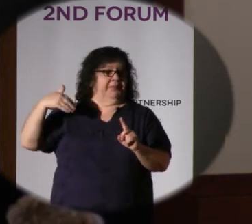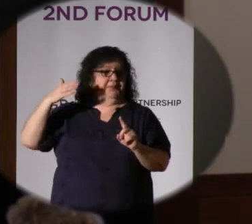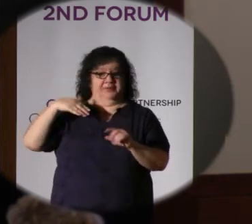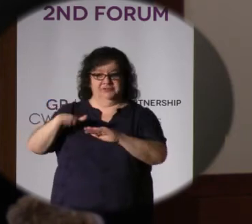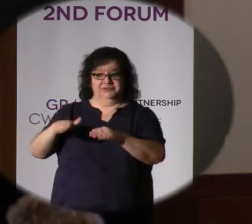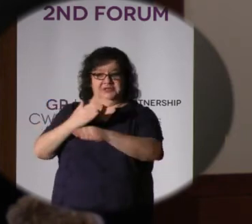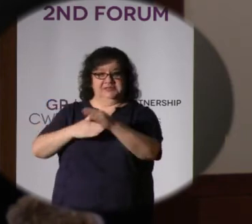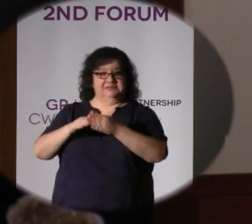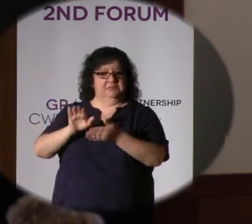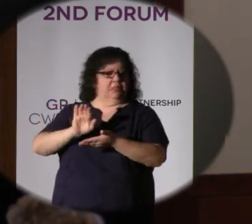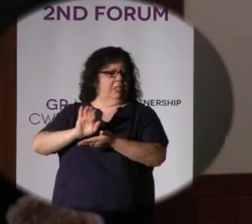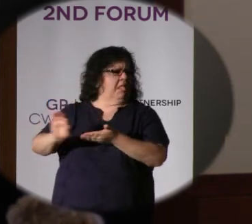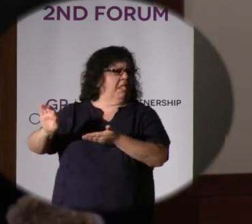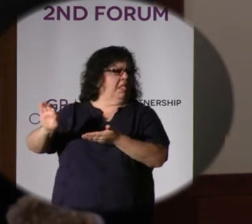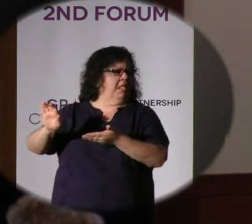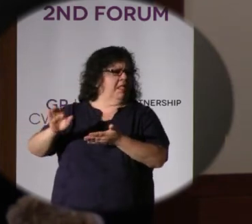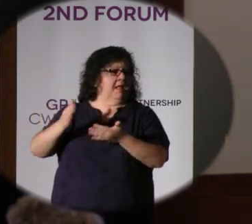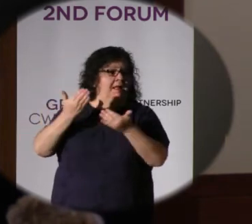and acceptance.